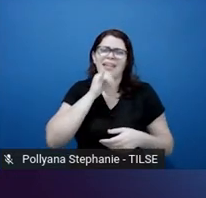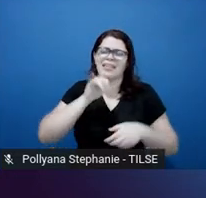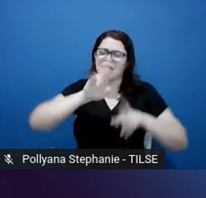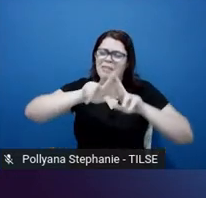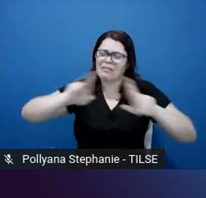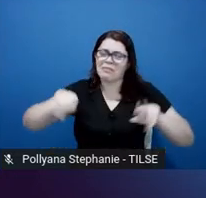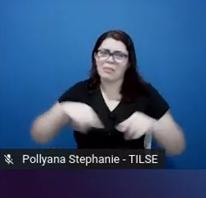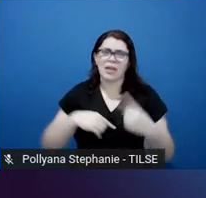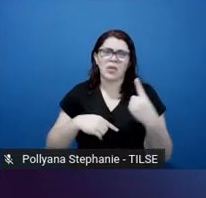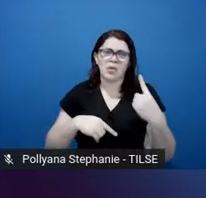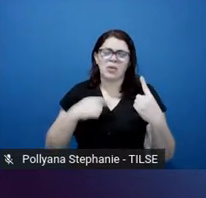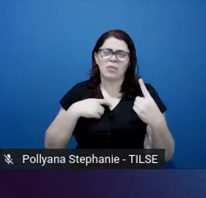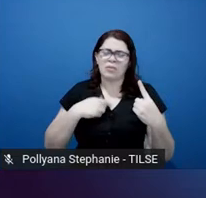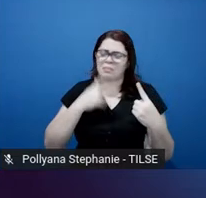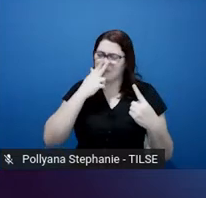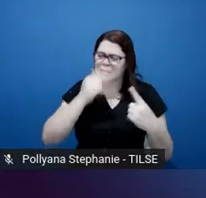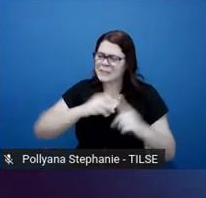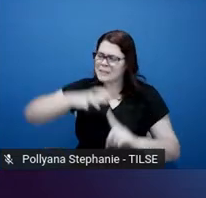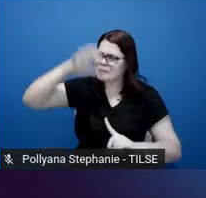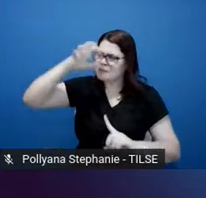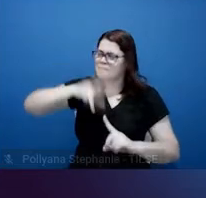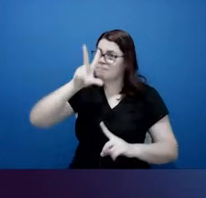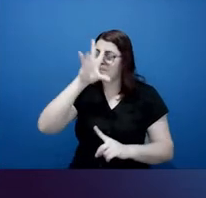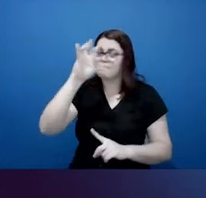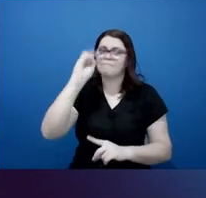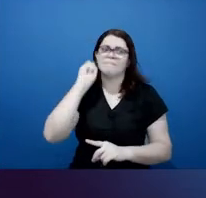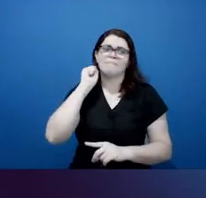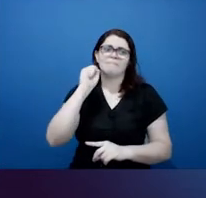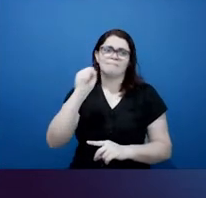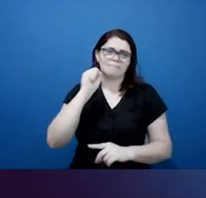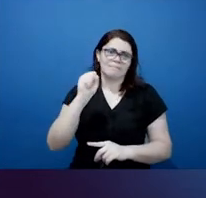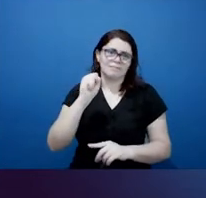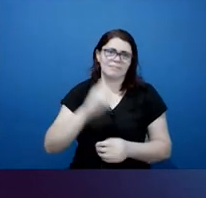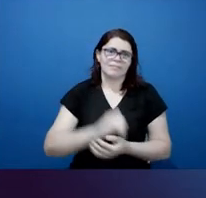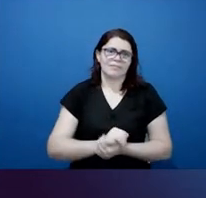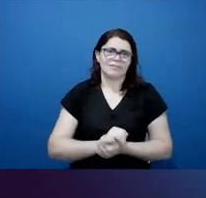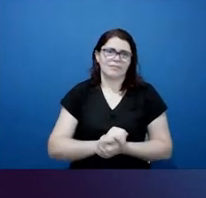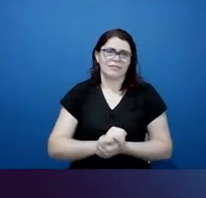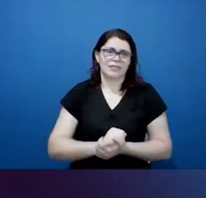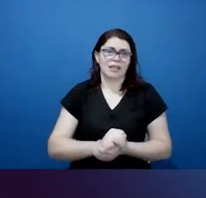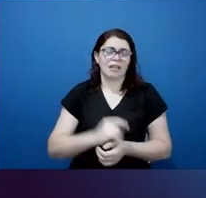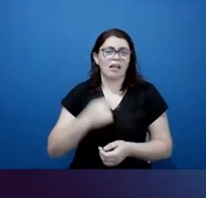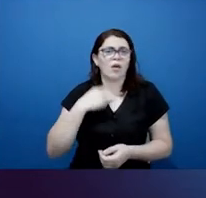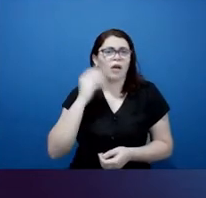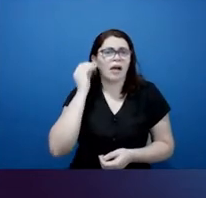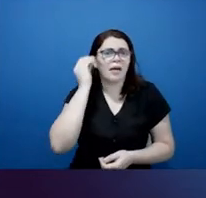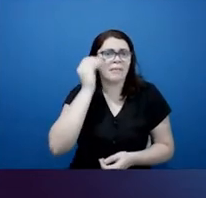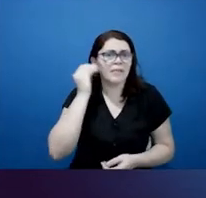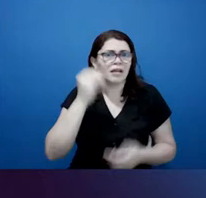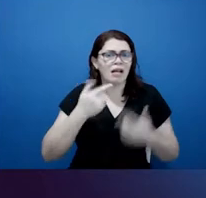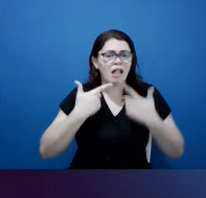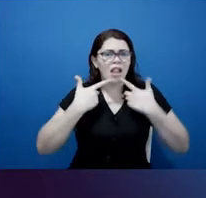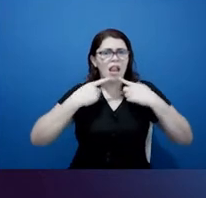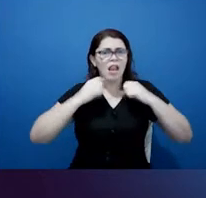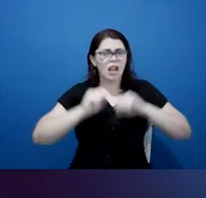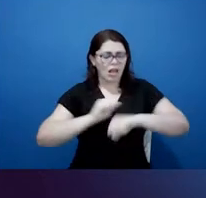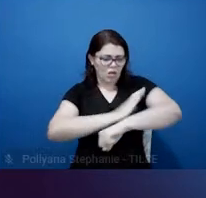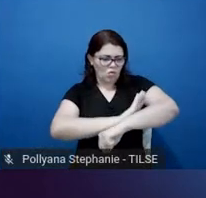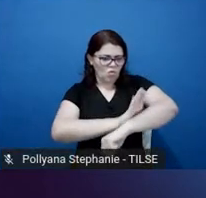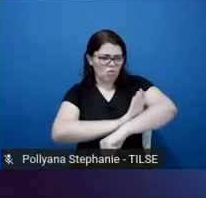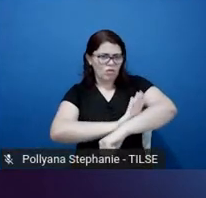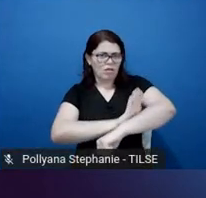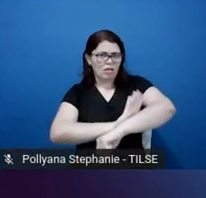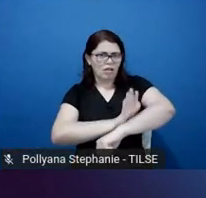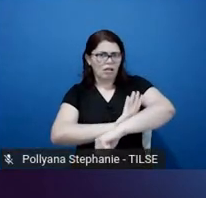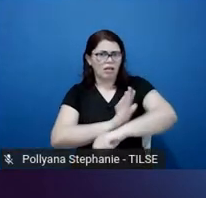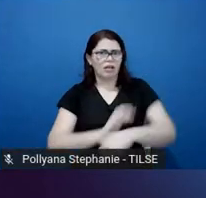was really critical in the way that I experienced linguistic racism and the